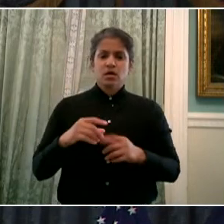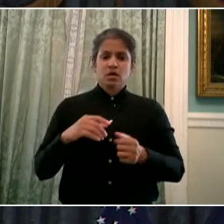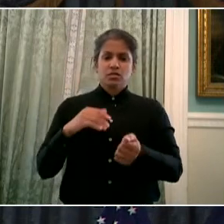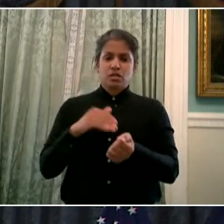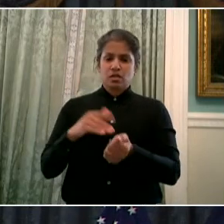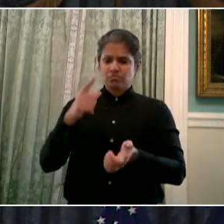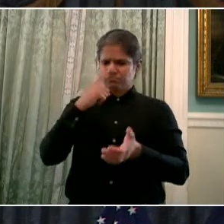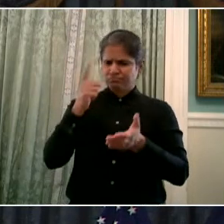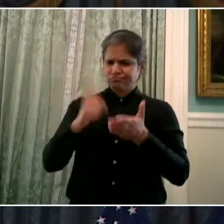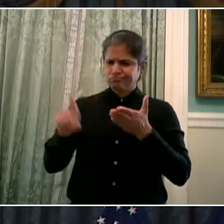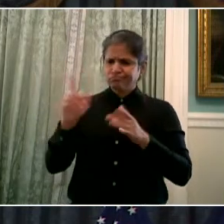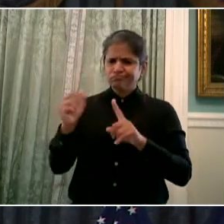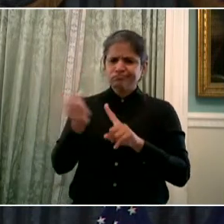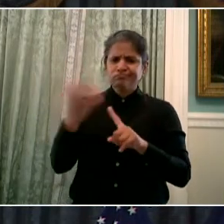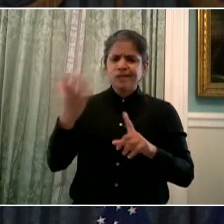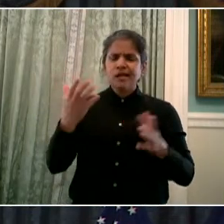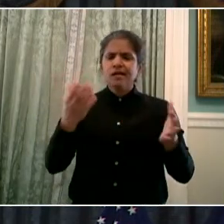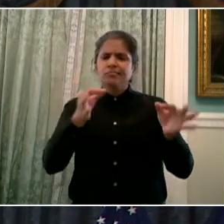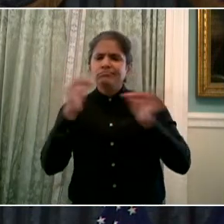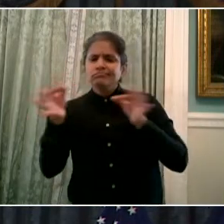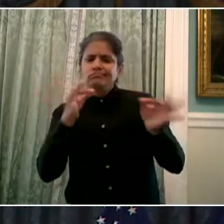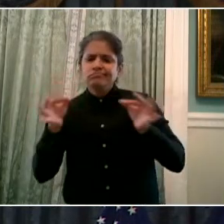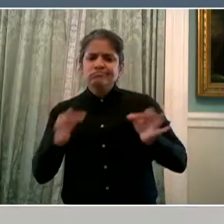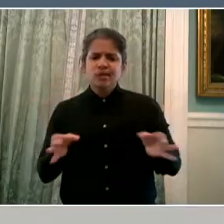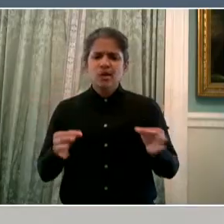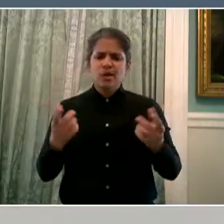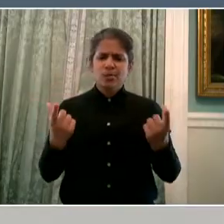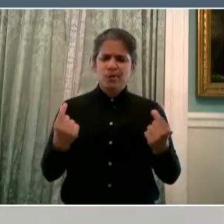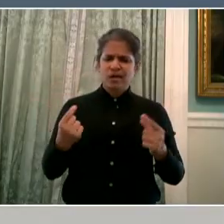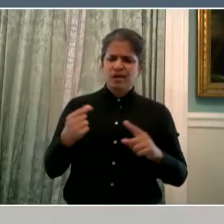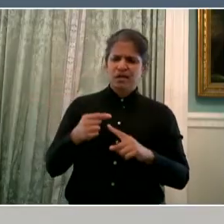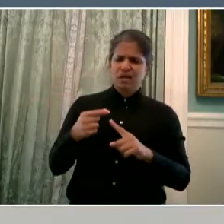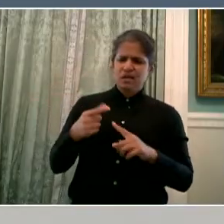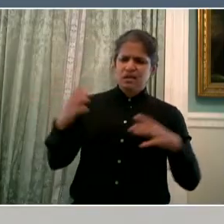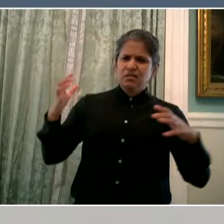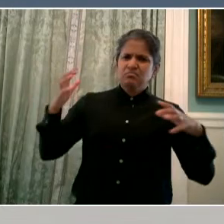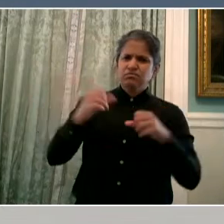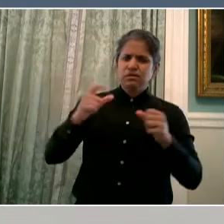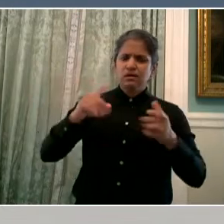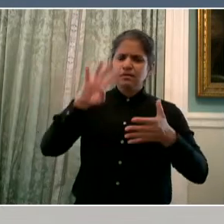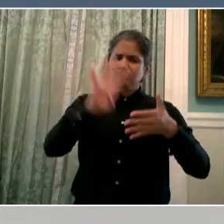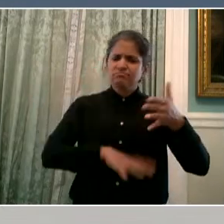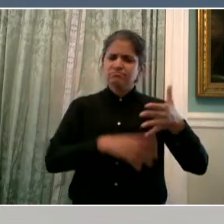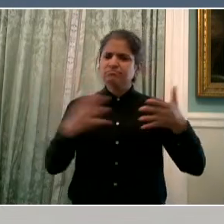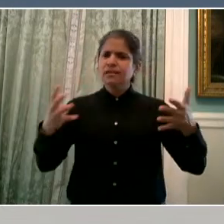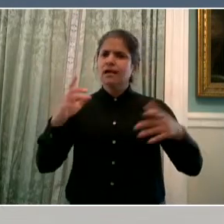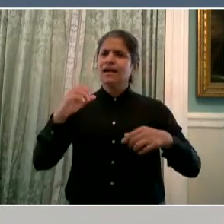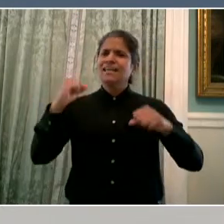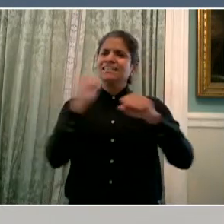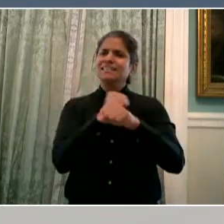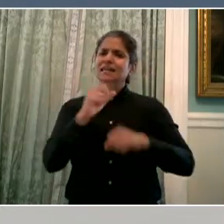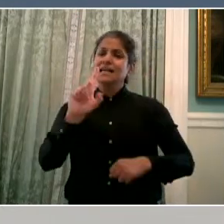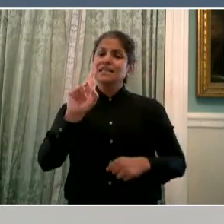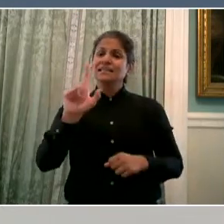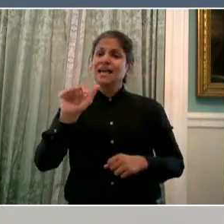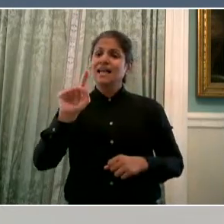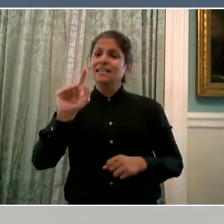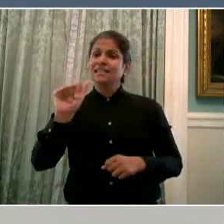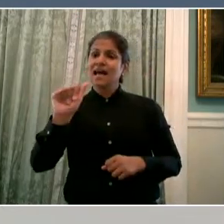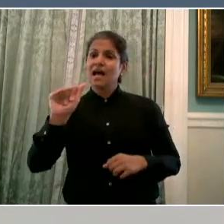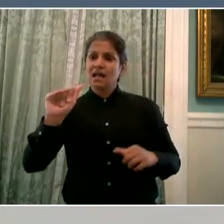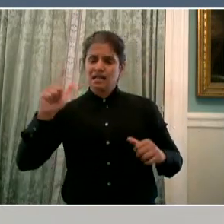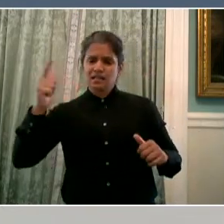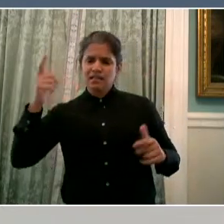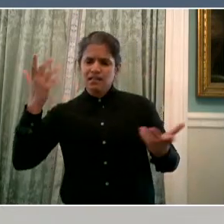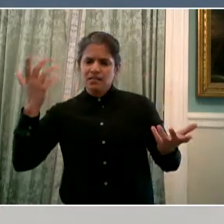now going to brief you. Thanks, Deputy Mayor. Good to be here with you this afternoon. I'm Ashwin Vasan, the New York City Health Commissioner,